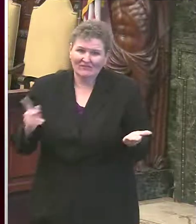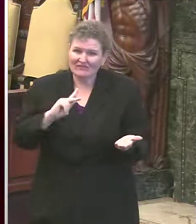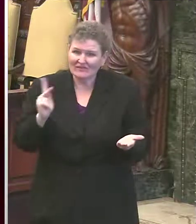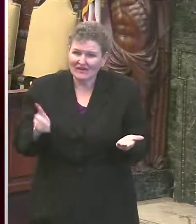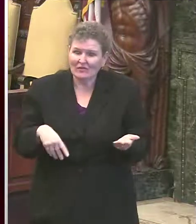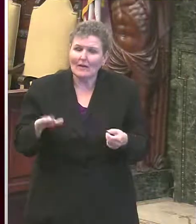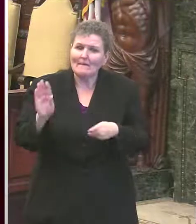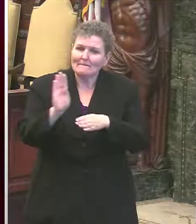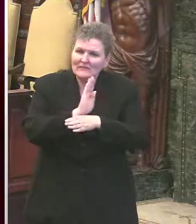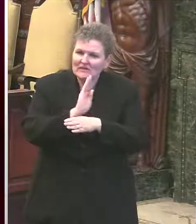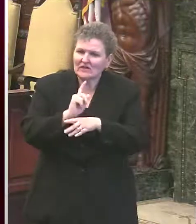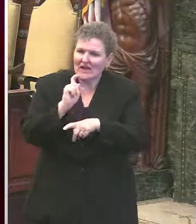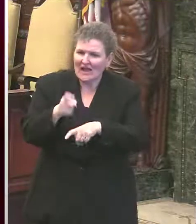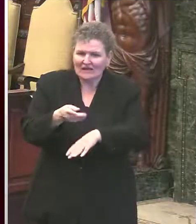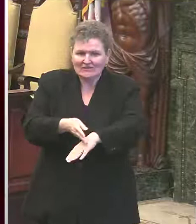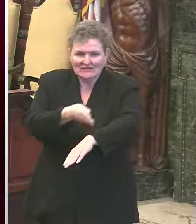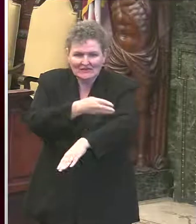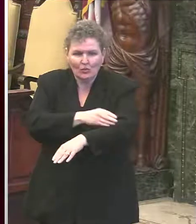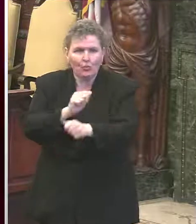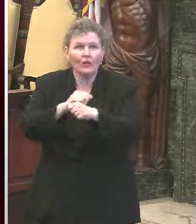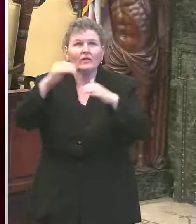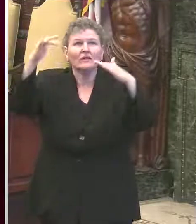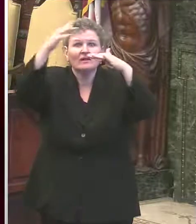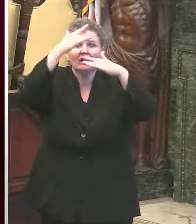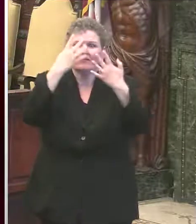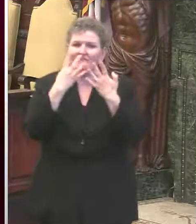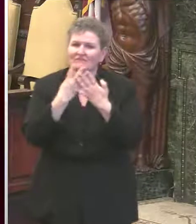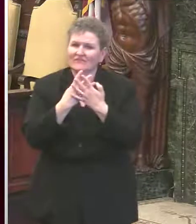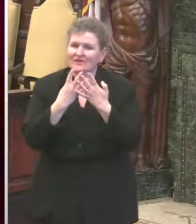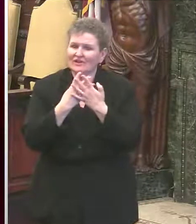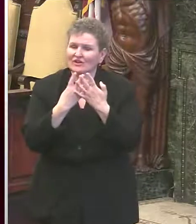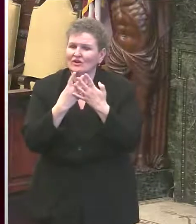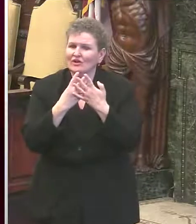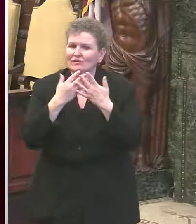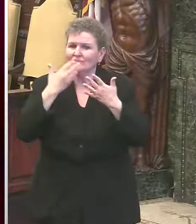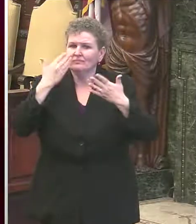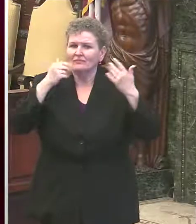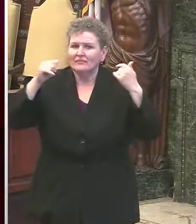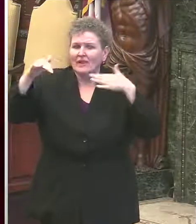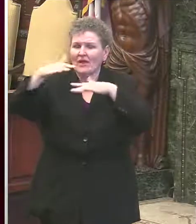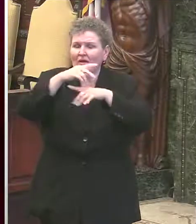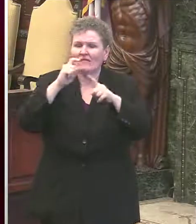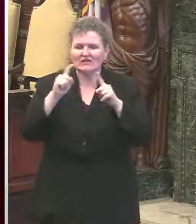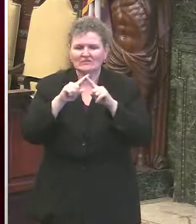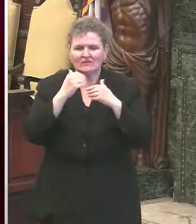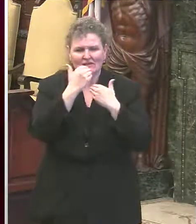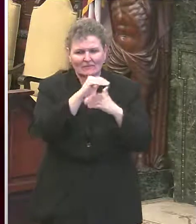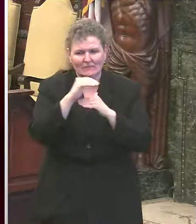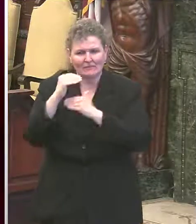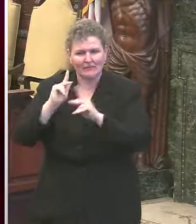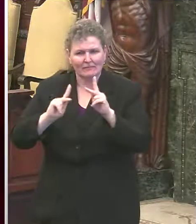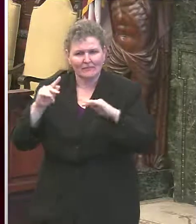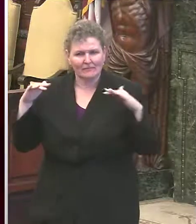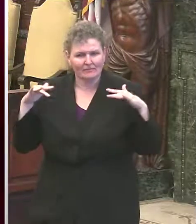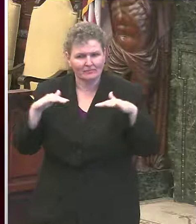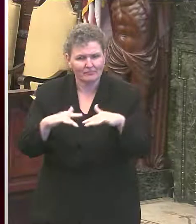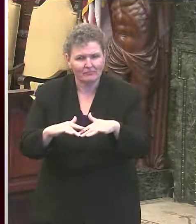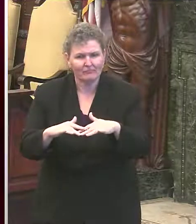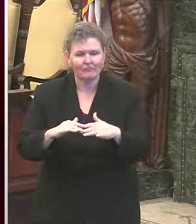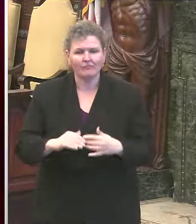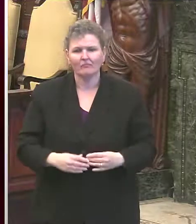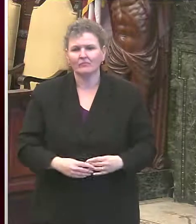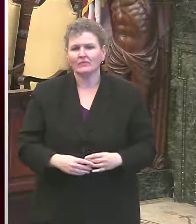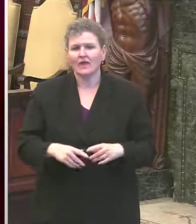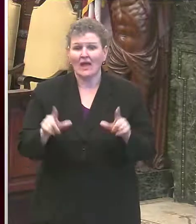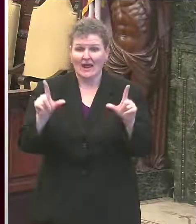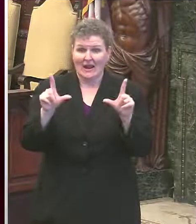will probably have a different limit for the capacity according to whether they meet our ventilation standards or not. My understanding